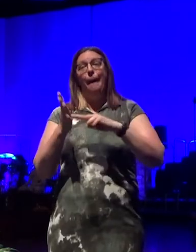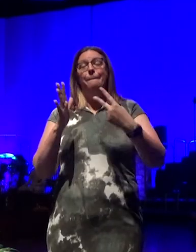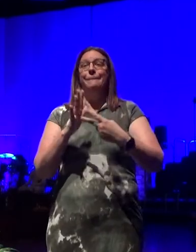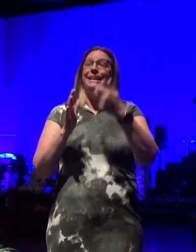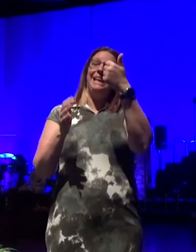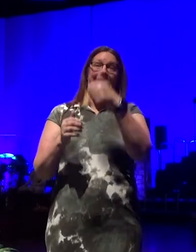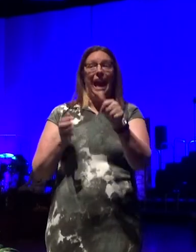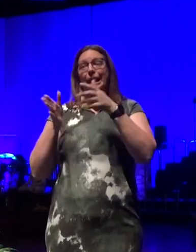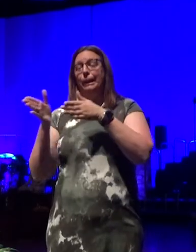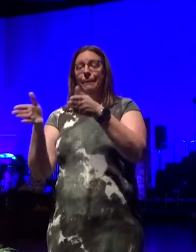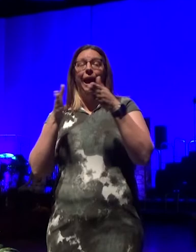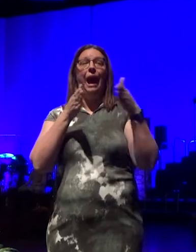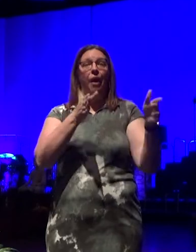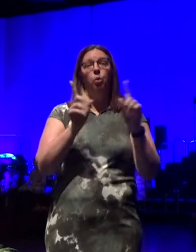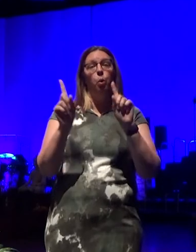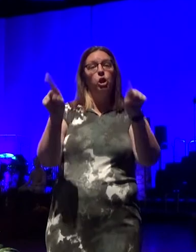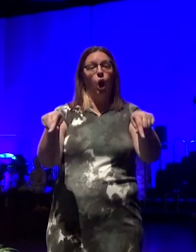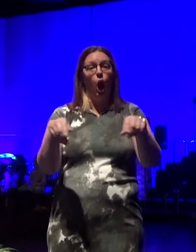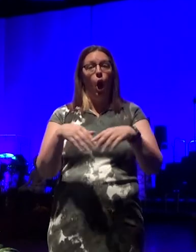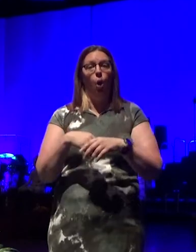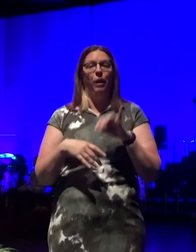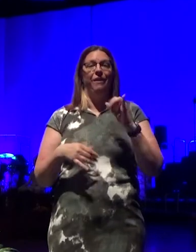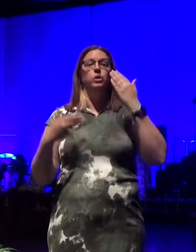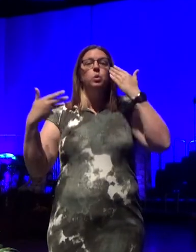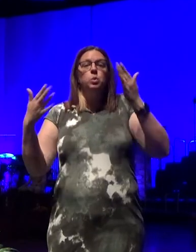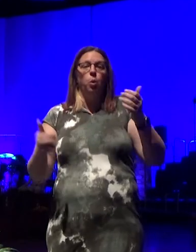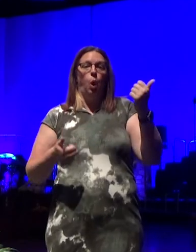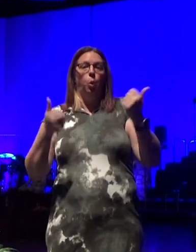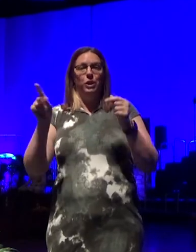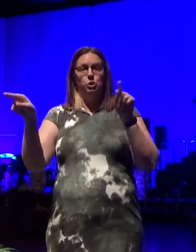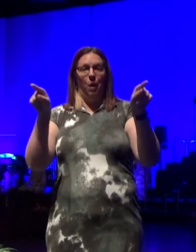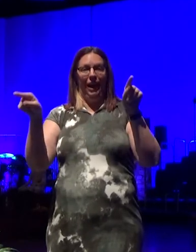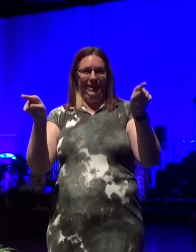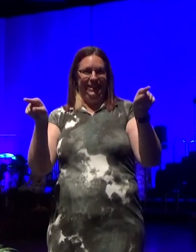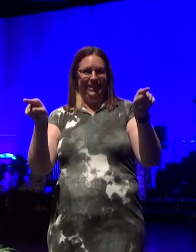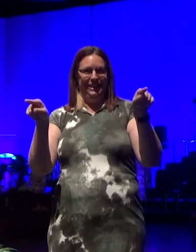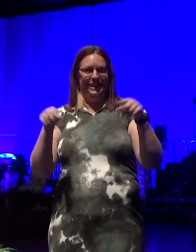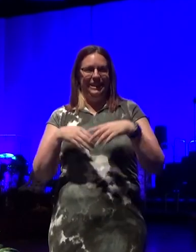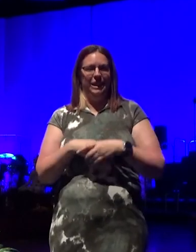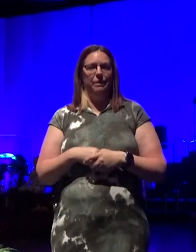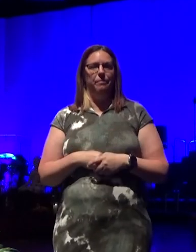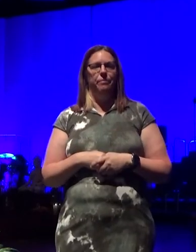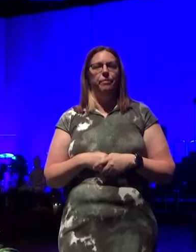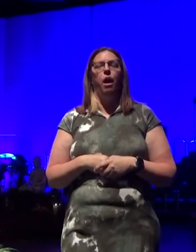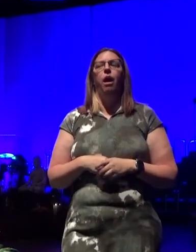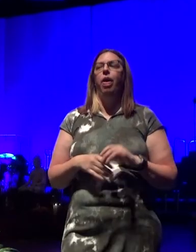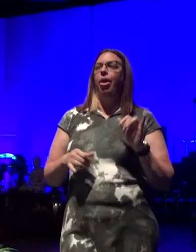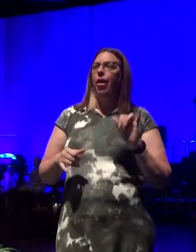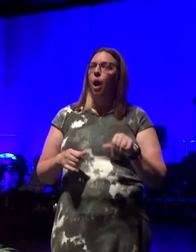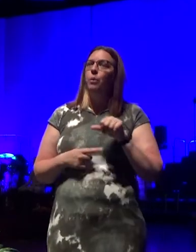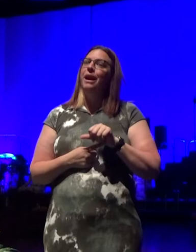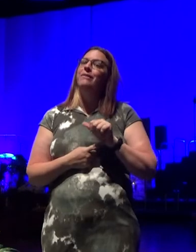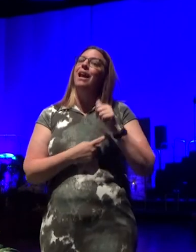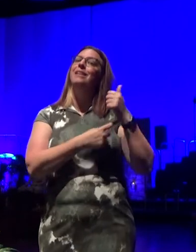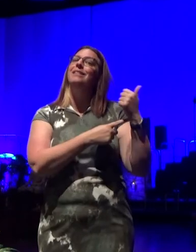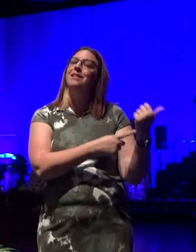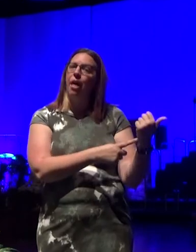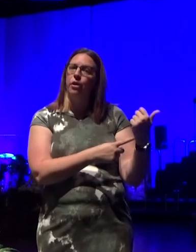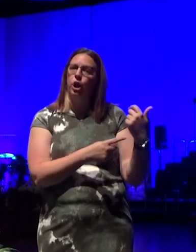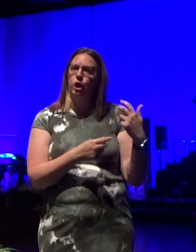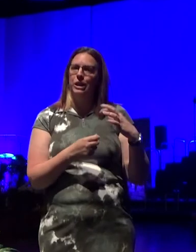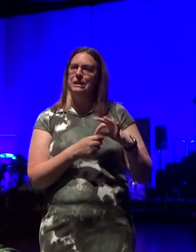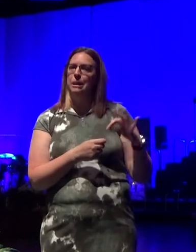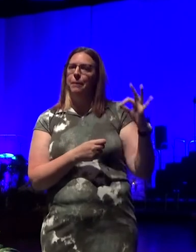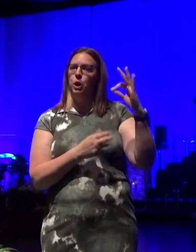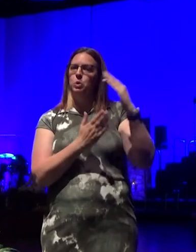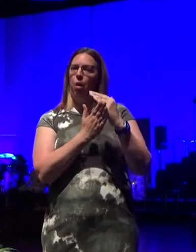going. But we're giving another powerful life spiritual lesson there, that when we do have a sense of who we